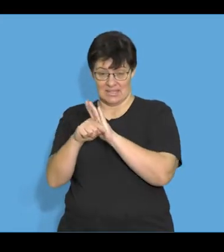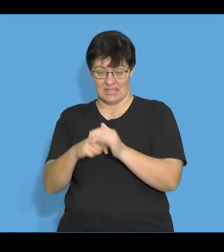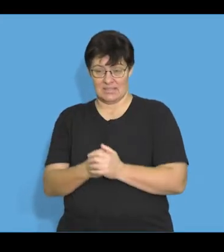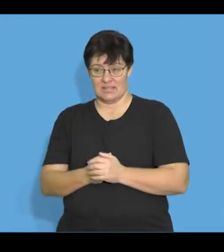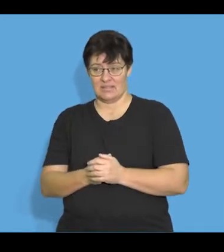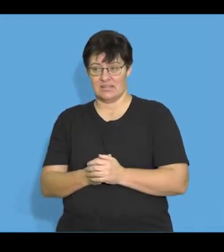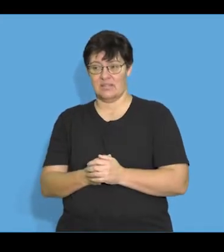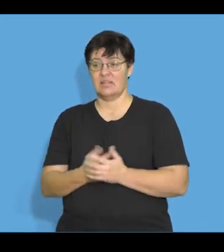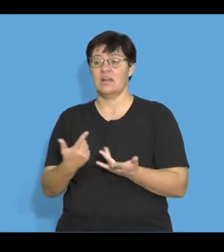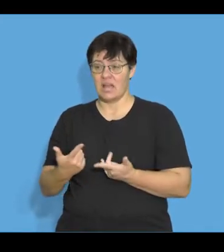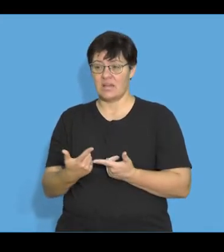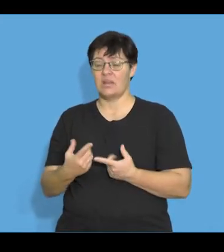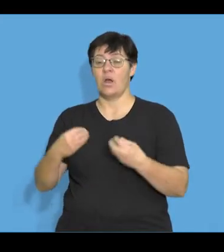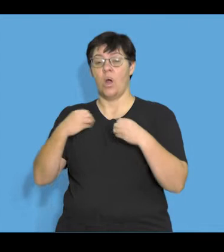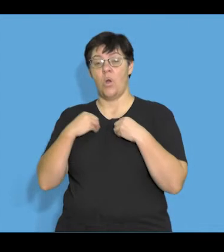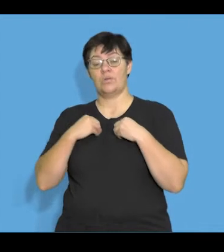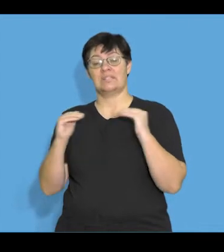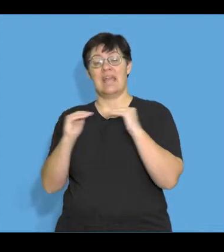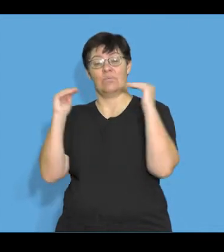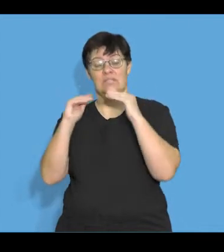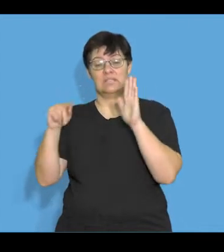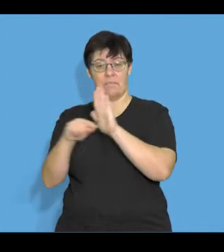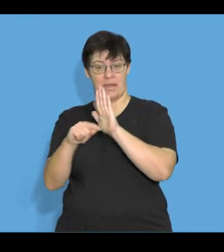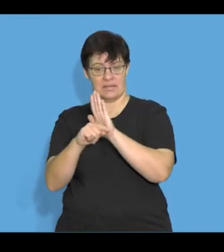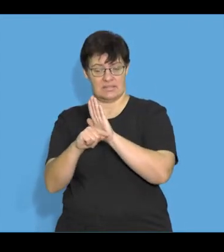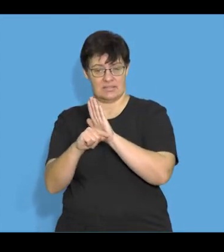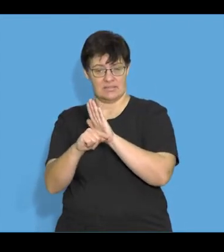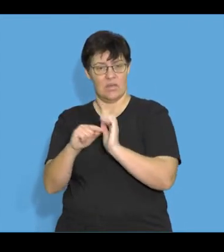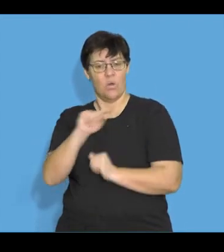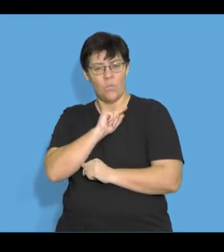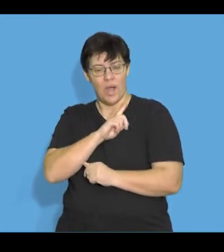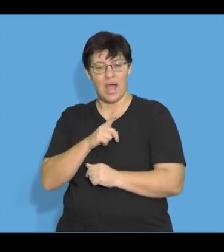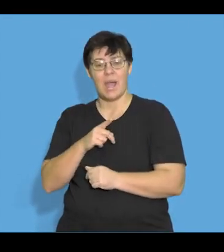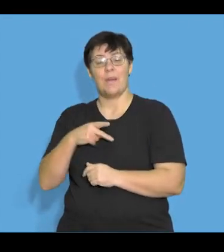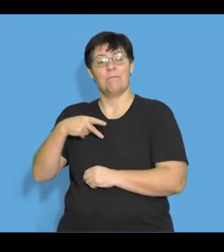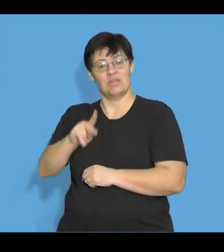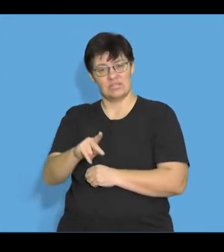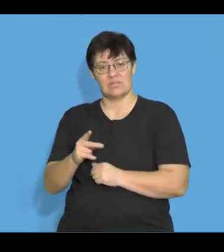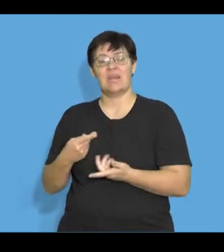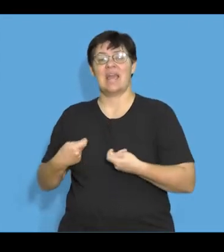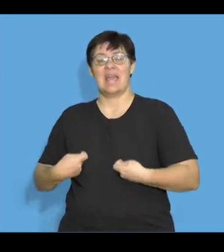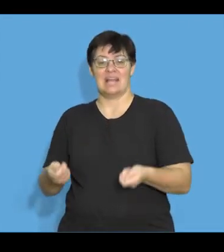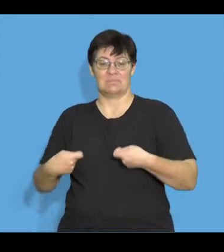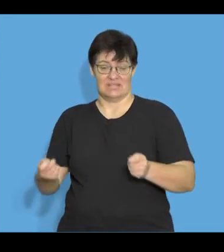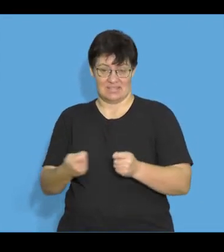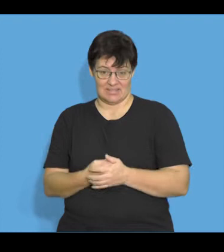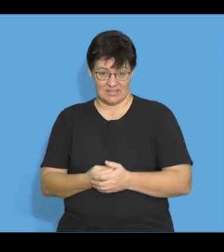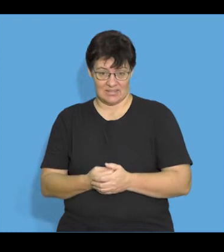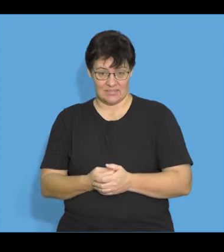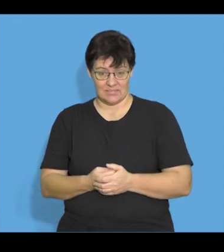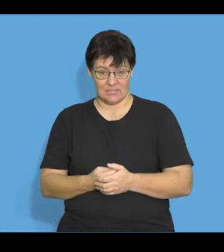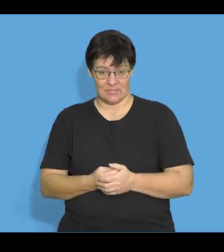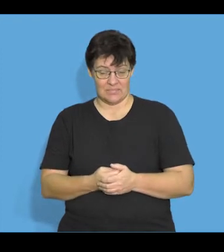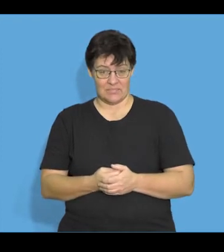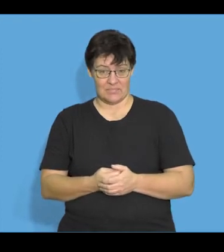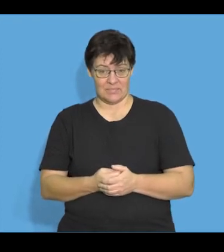and owner's equity minus. Why? Because purchases is an expense and it